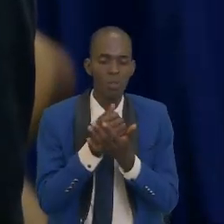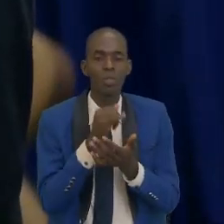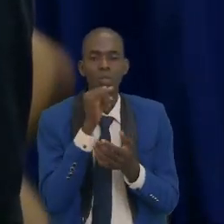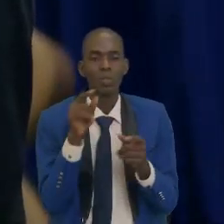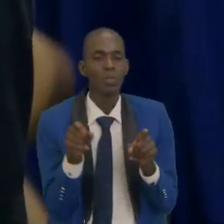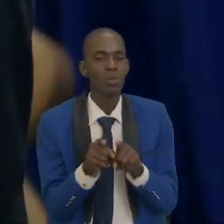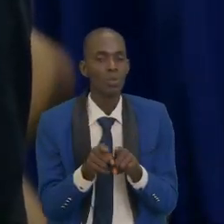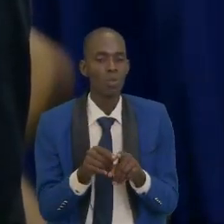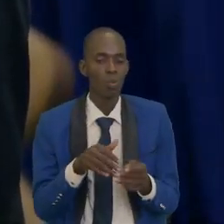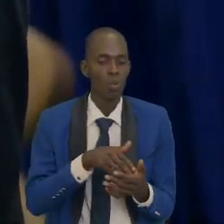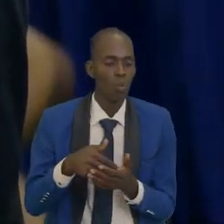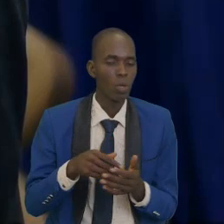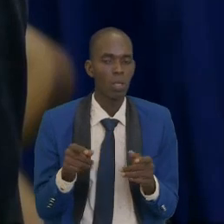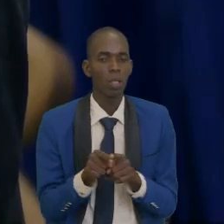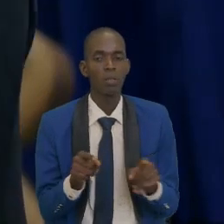you are